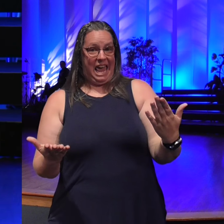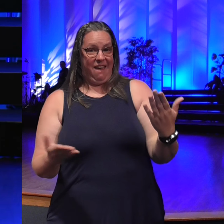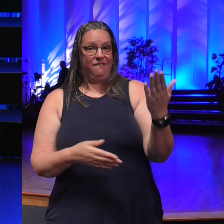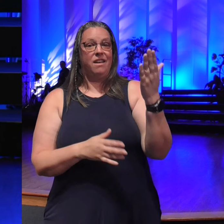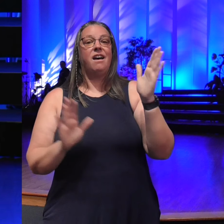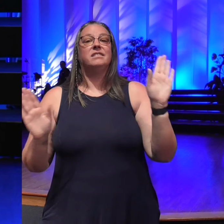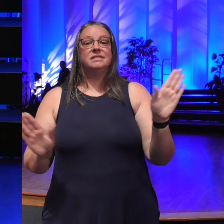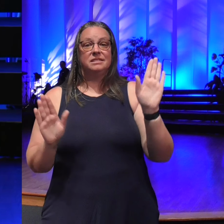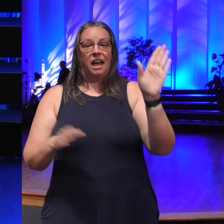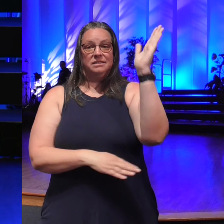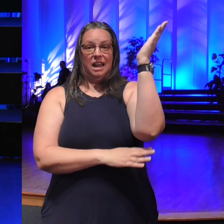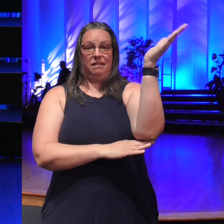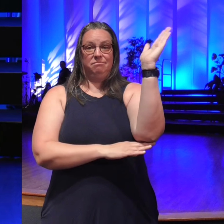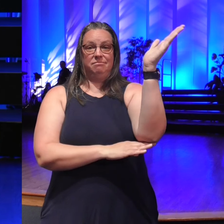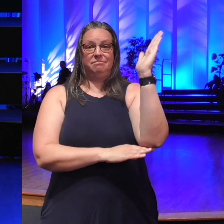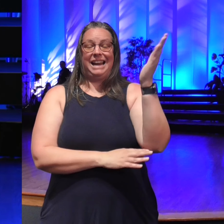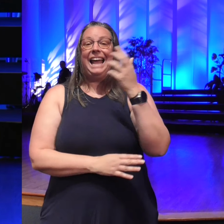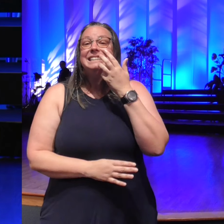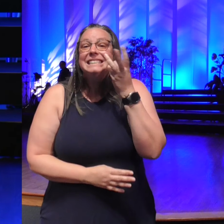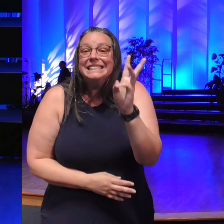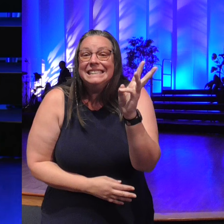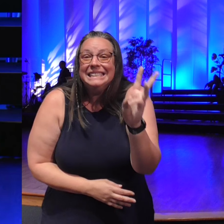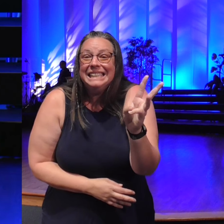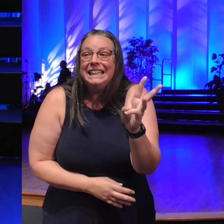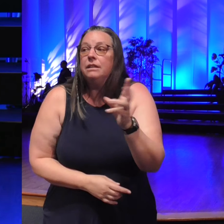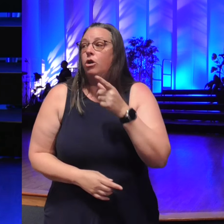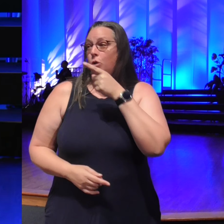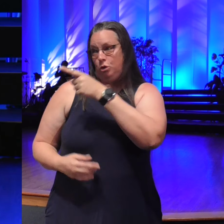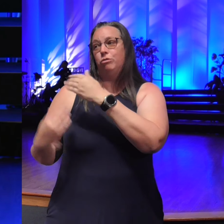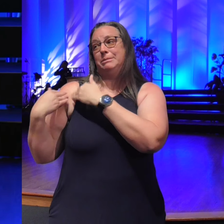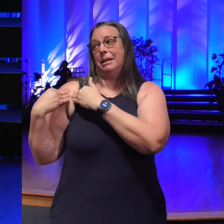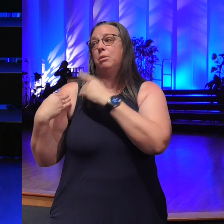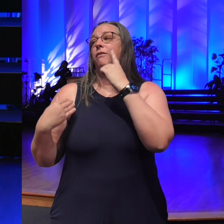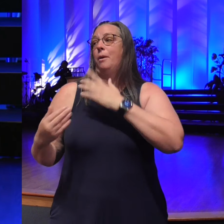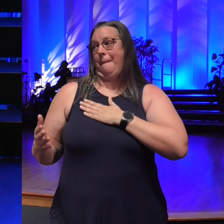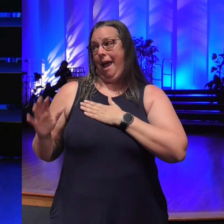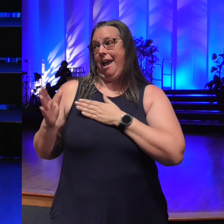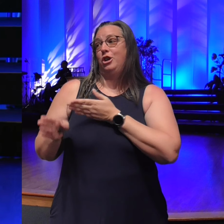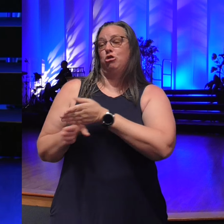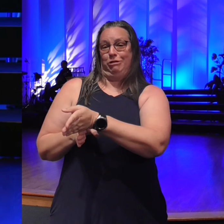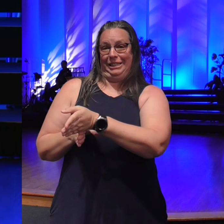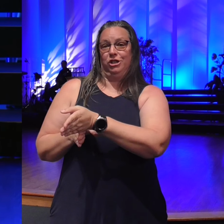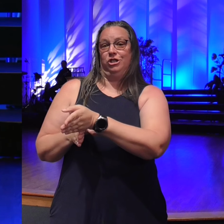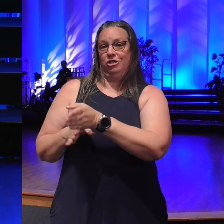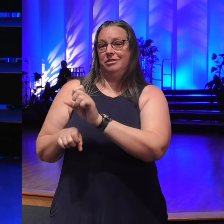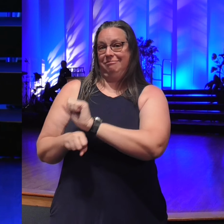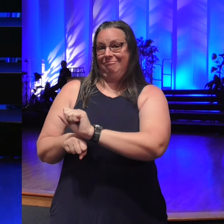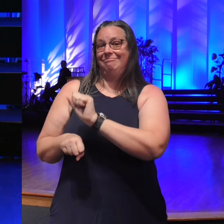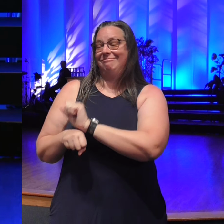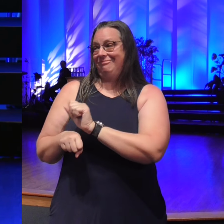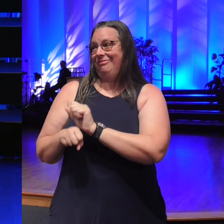So, Lloyd, you're kind of responsible for my career, so thank you so much. We're so glad you're here.